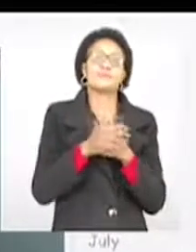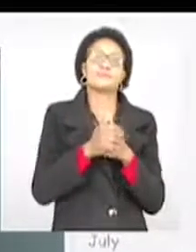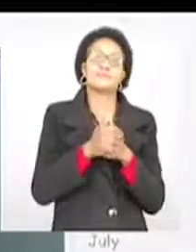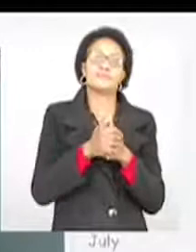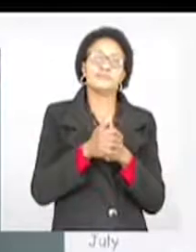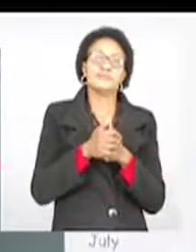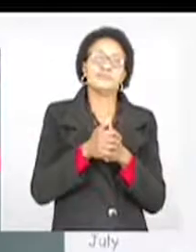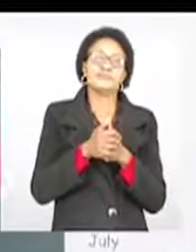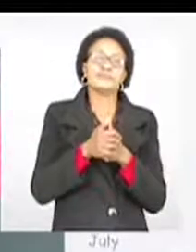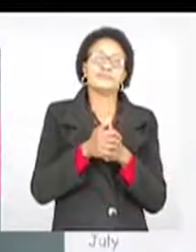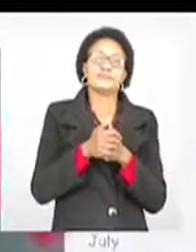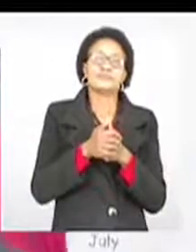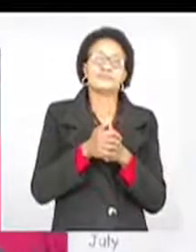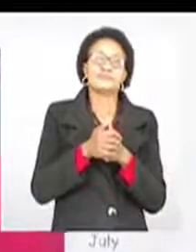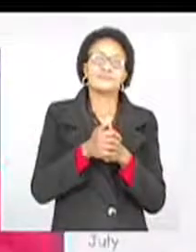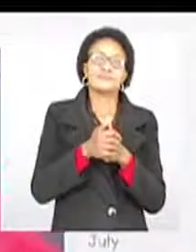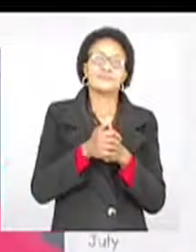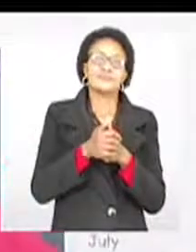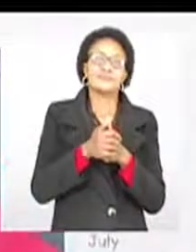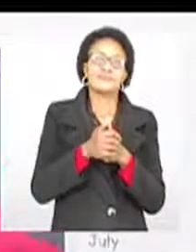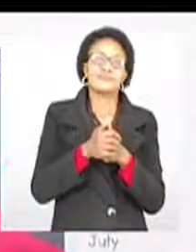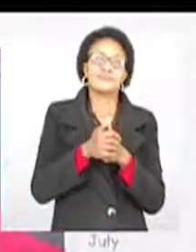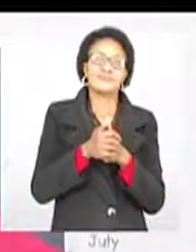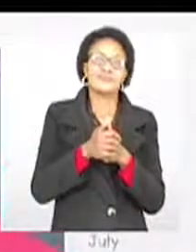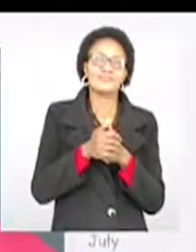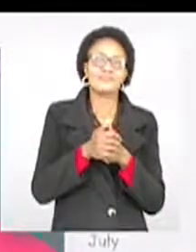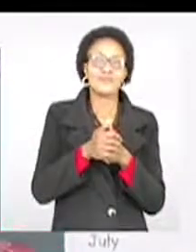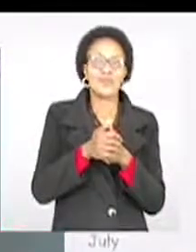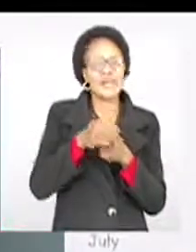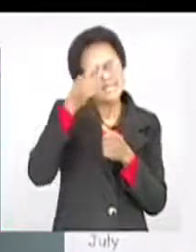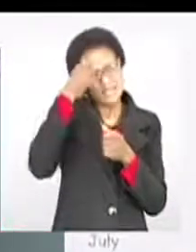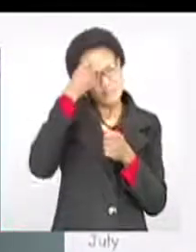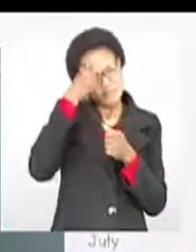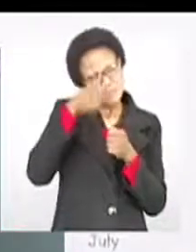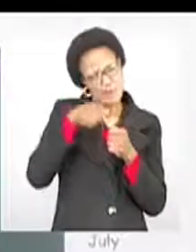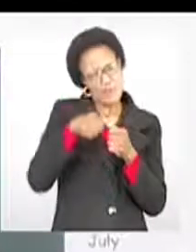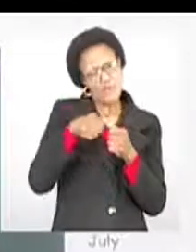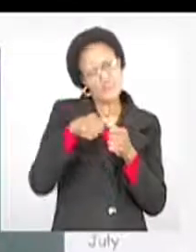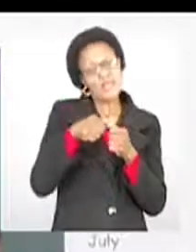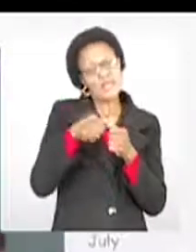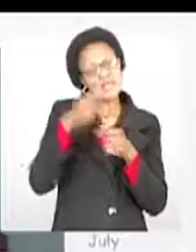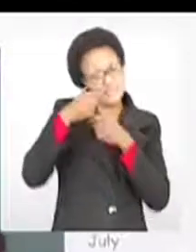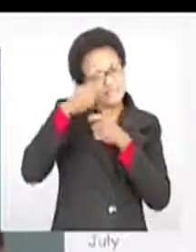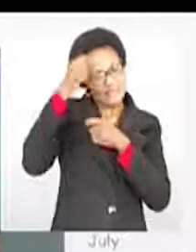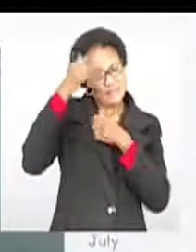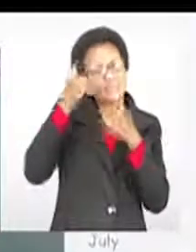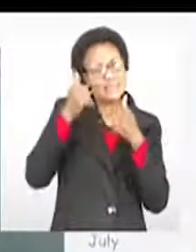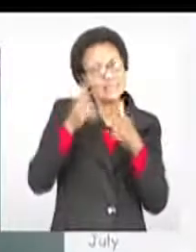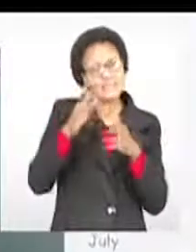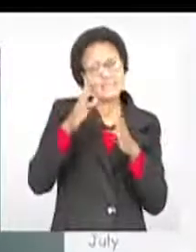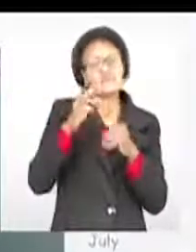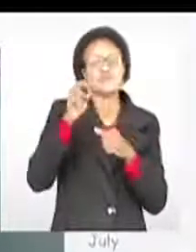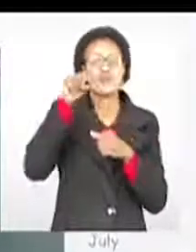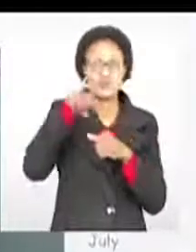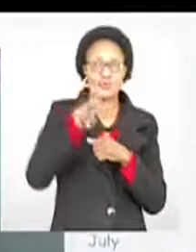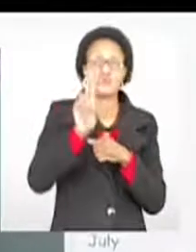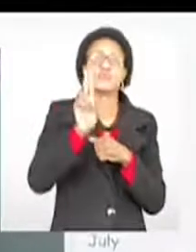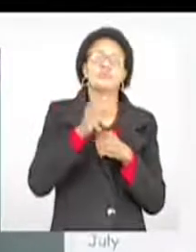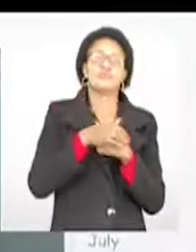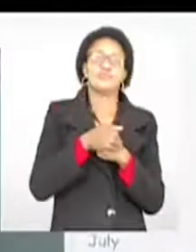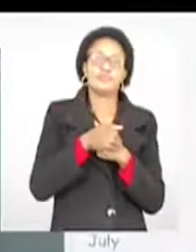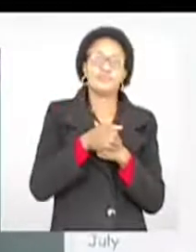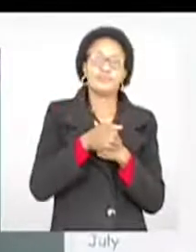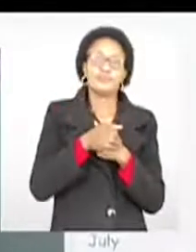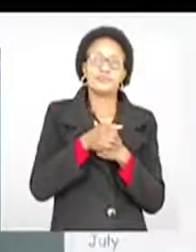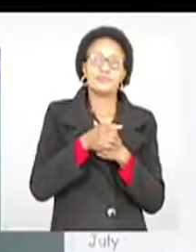umbrella. I don't want you to forget that. So remember, you need to continue practicing that song. But apart